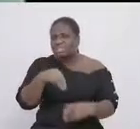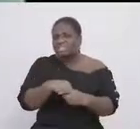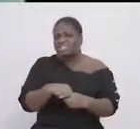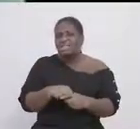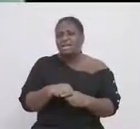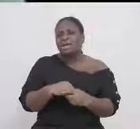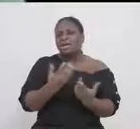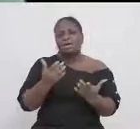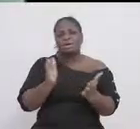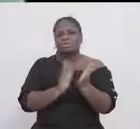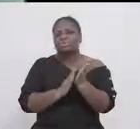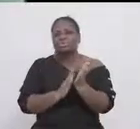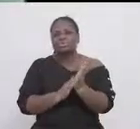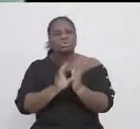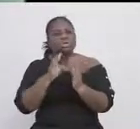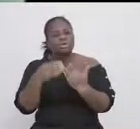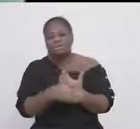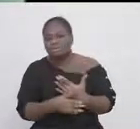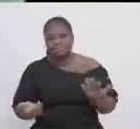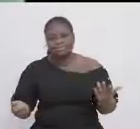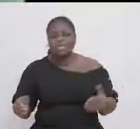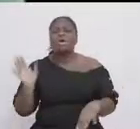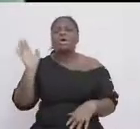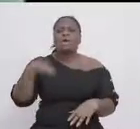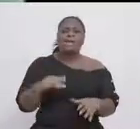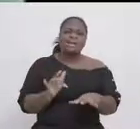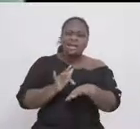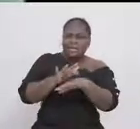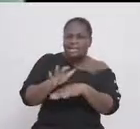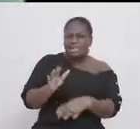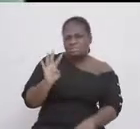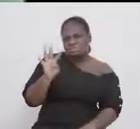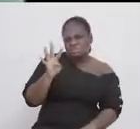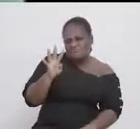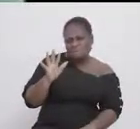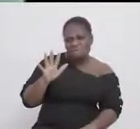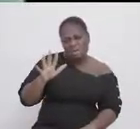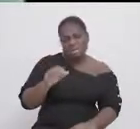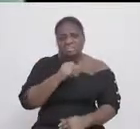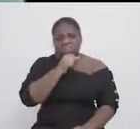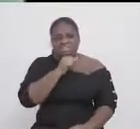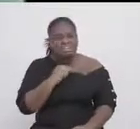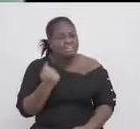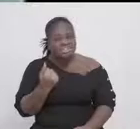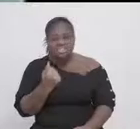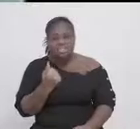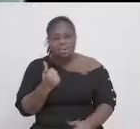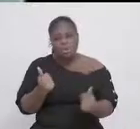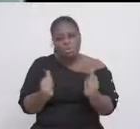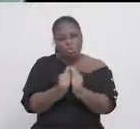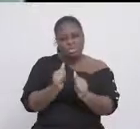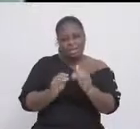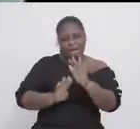The earliest stage is you can start as early as 4 years, 5 years, with